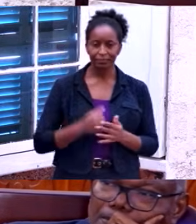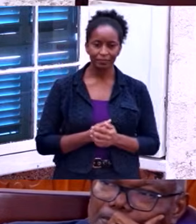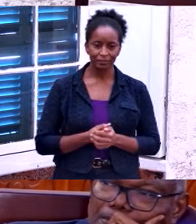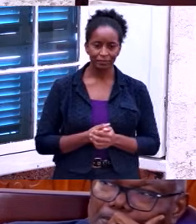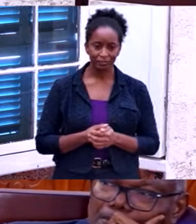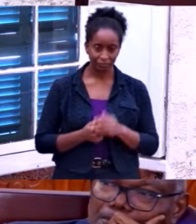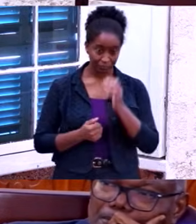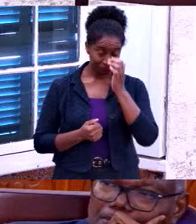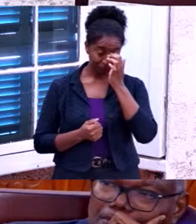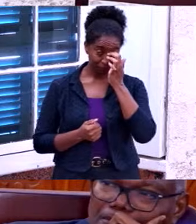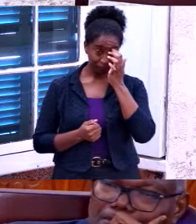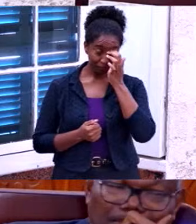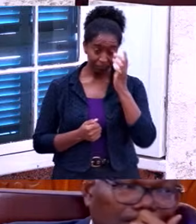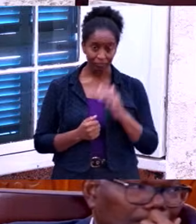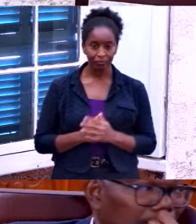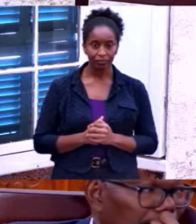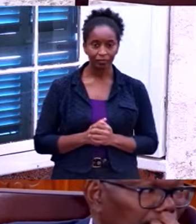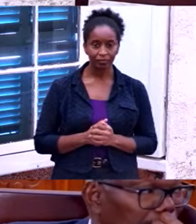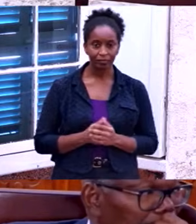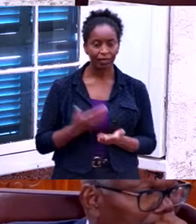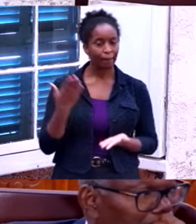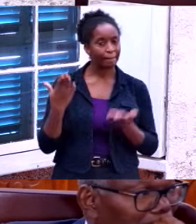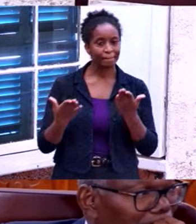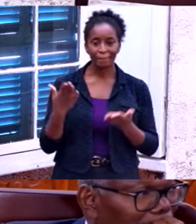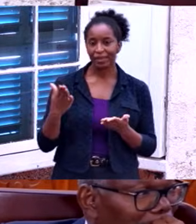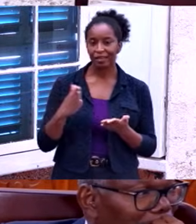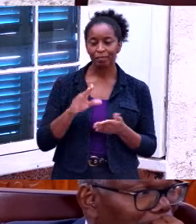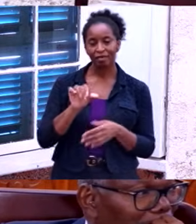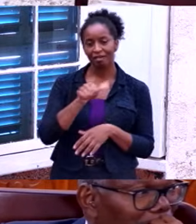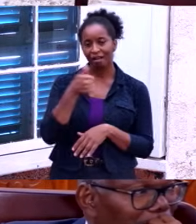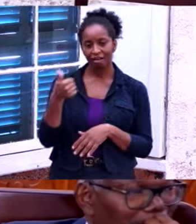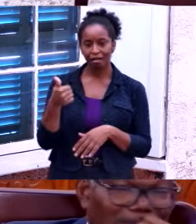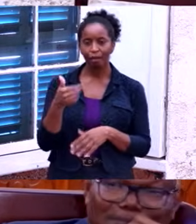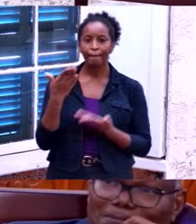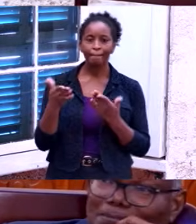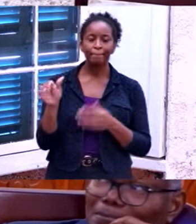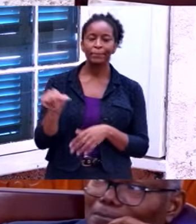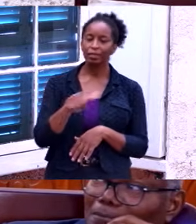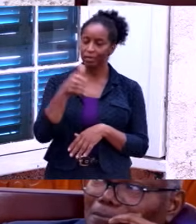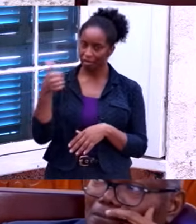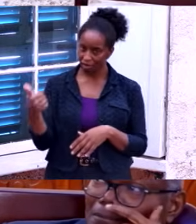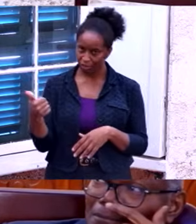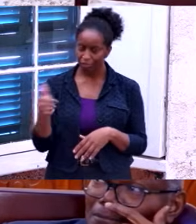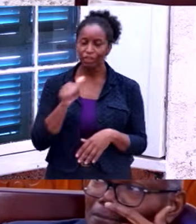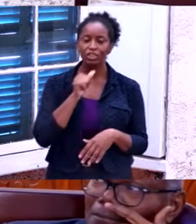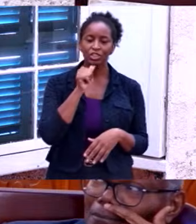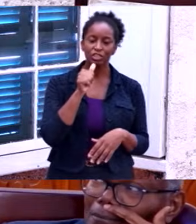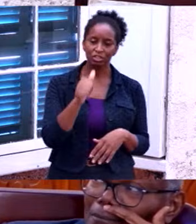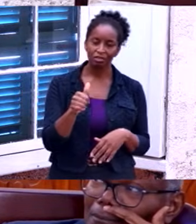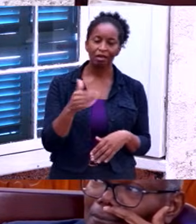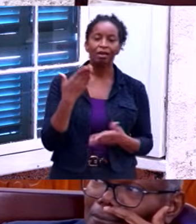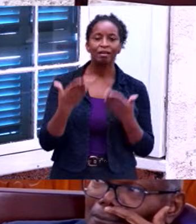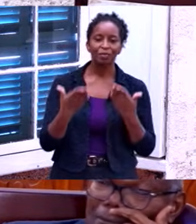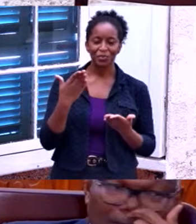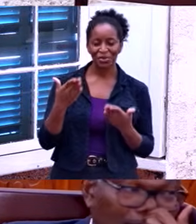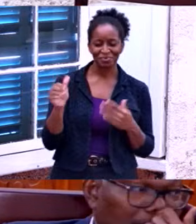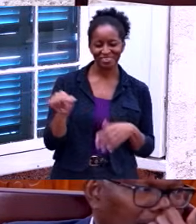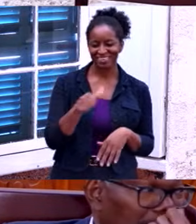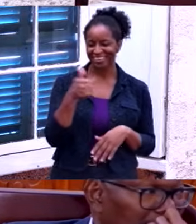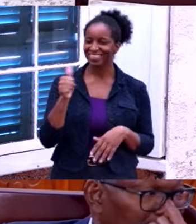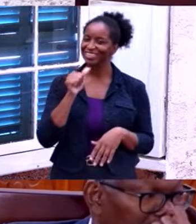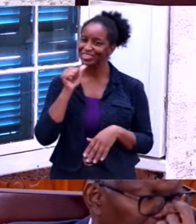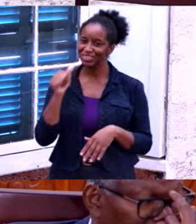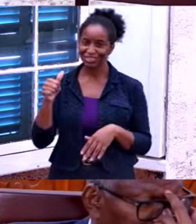Yes, indeed. I will not mislead them. In which I strongly believe, not strongly believer. Bad grammar, bad.